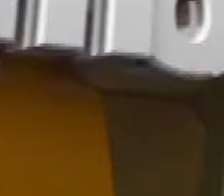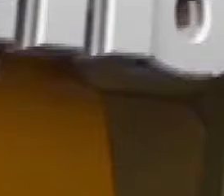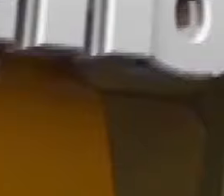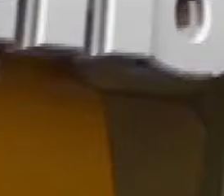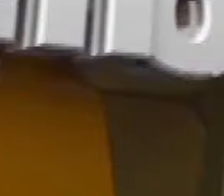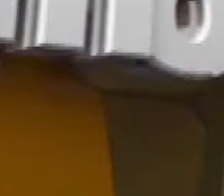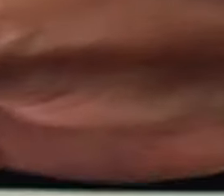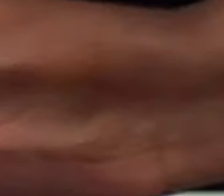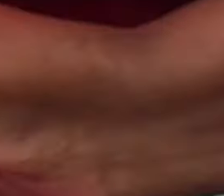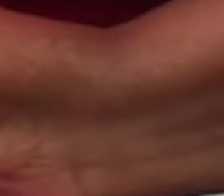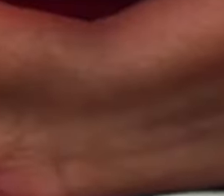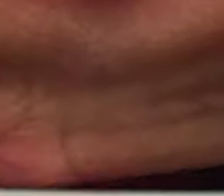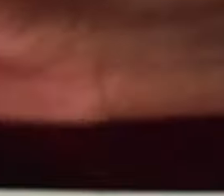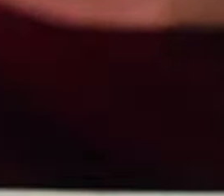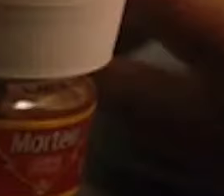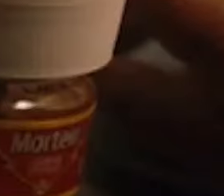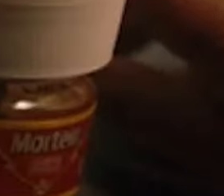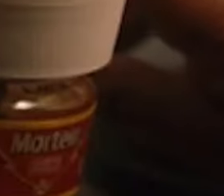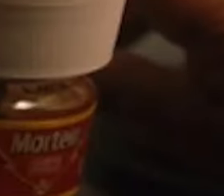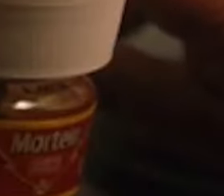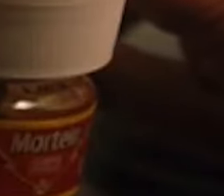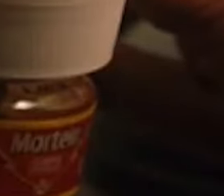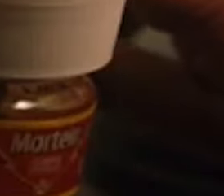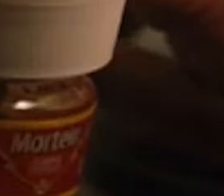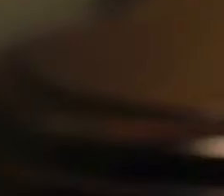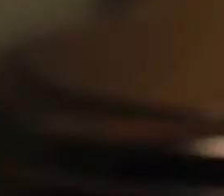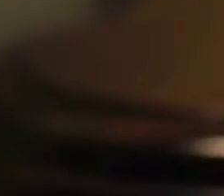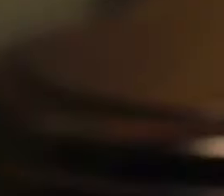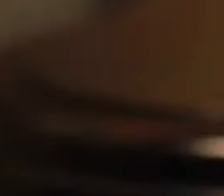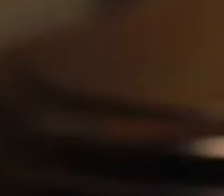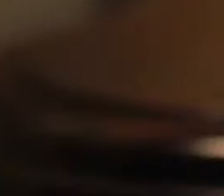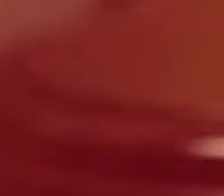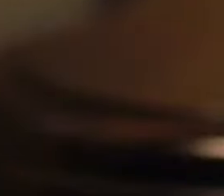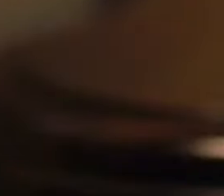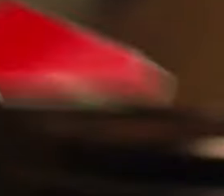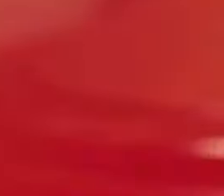Liquid electronic device reaches every corner, giving you